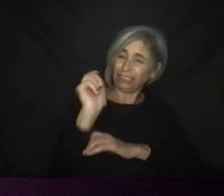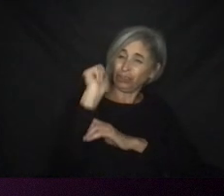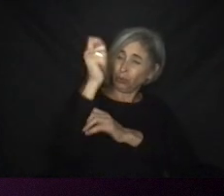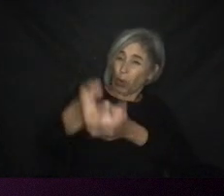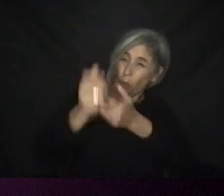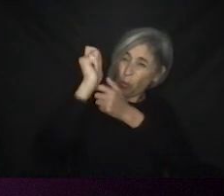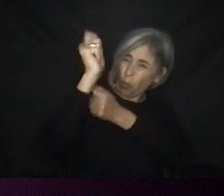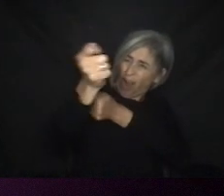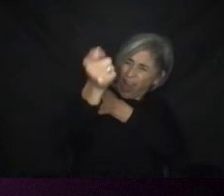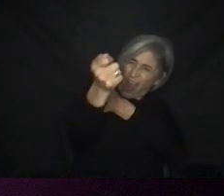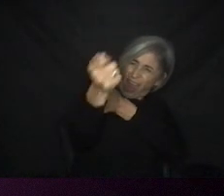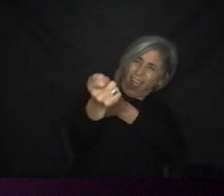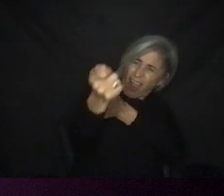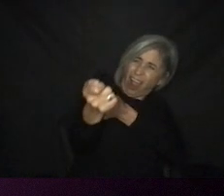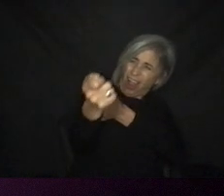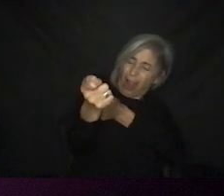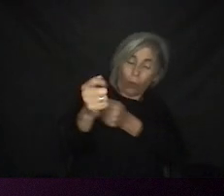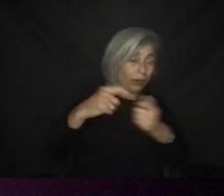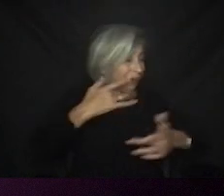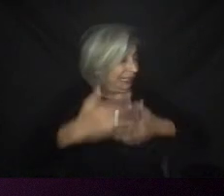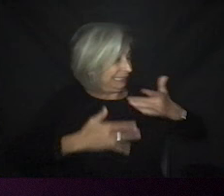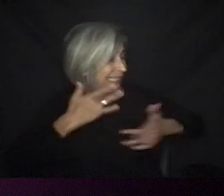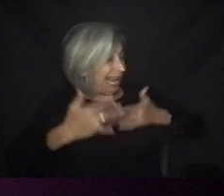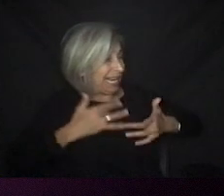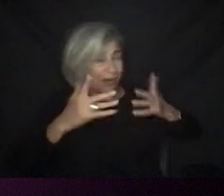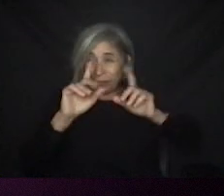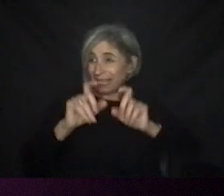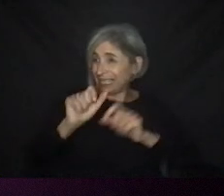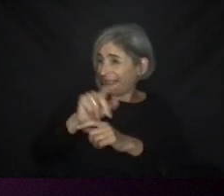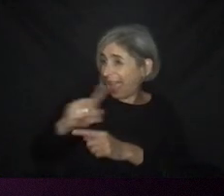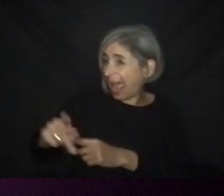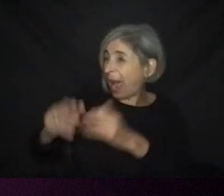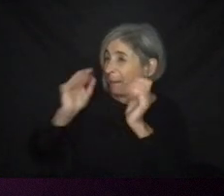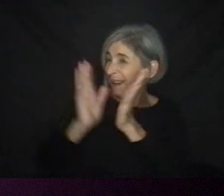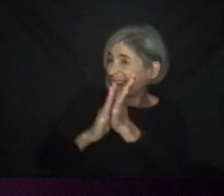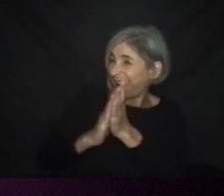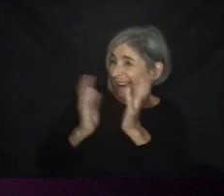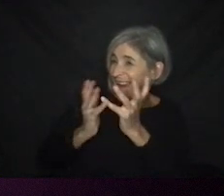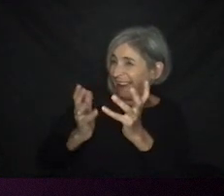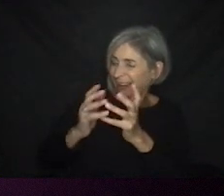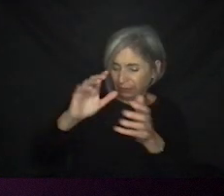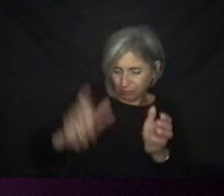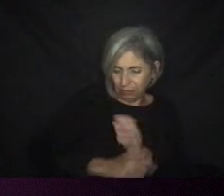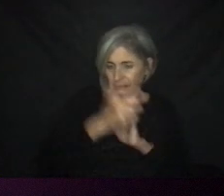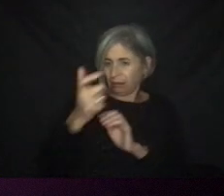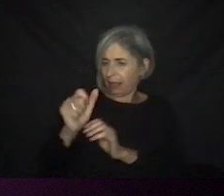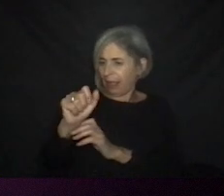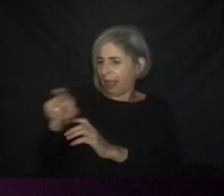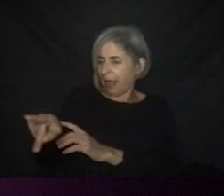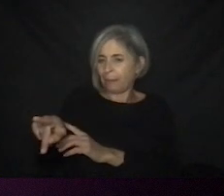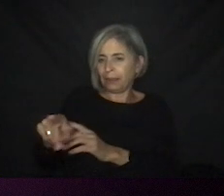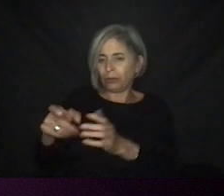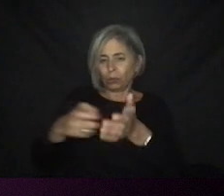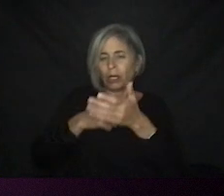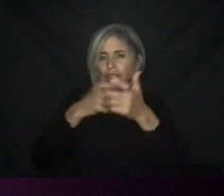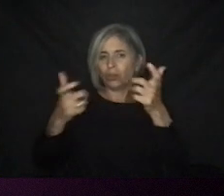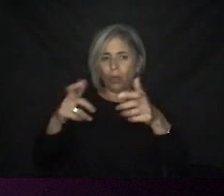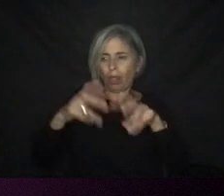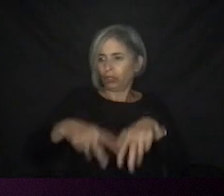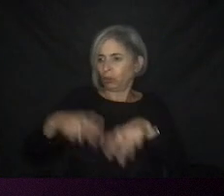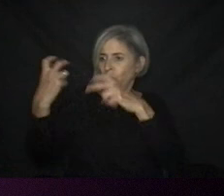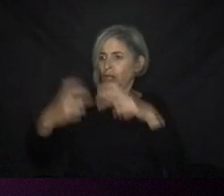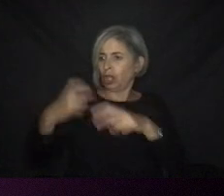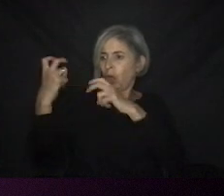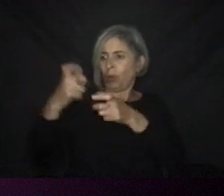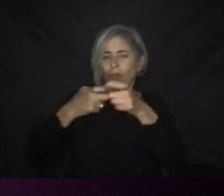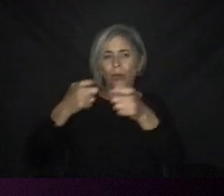eating tonight. It's awesome. We're all excited. We're testing the app out. He pulls the app out, and it takes too long to load the regulation.